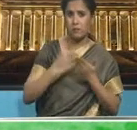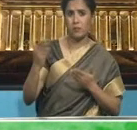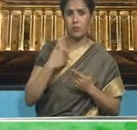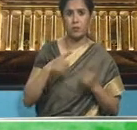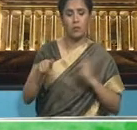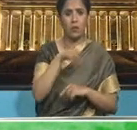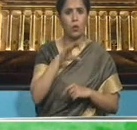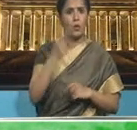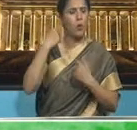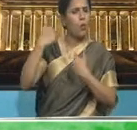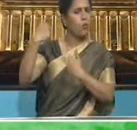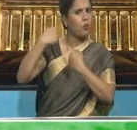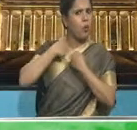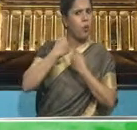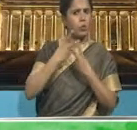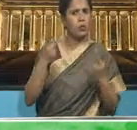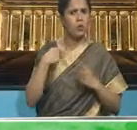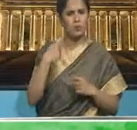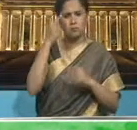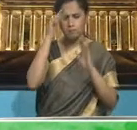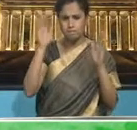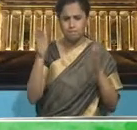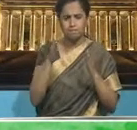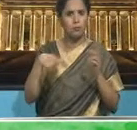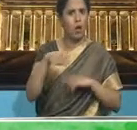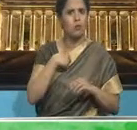values and narrow worldviews.